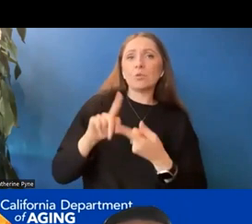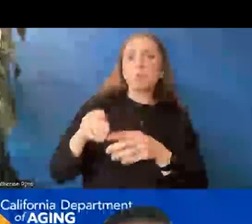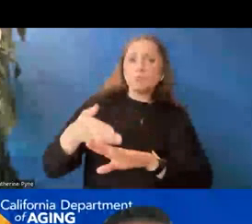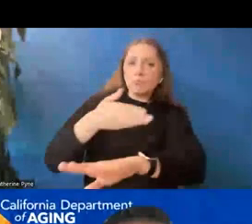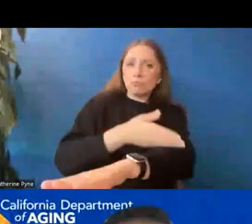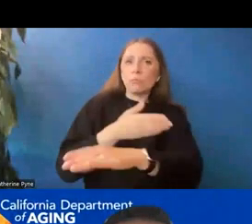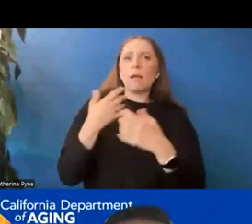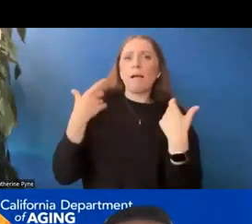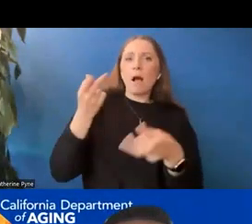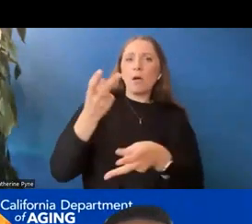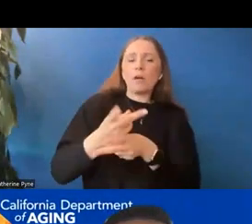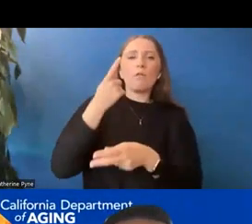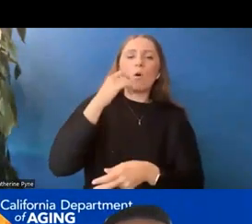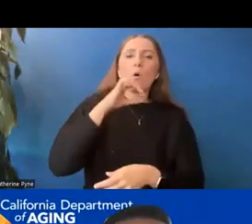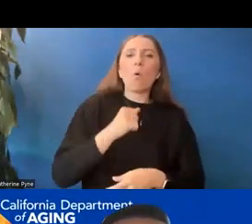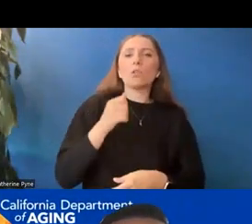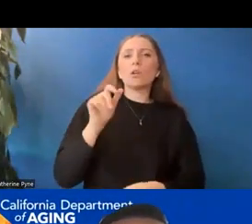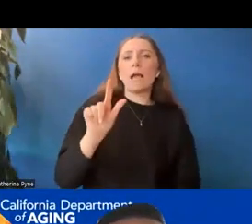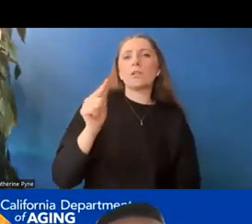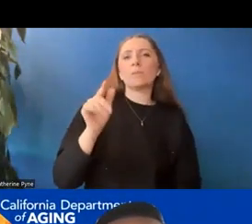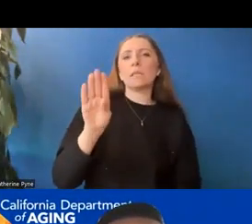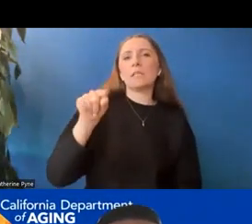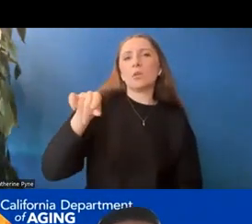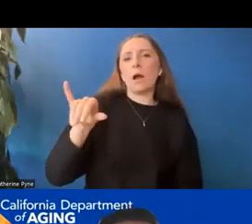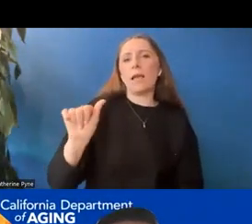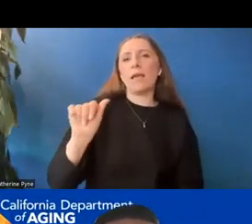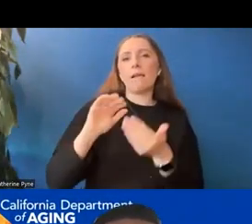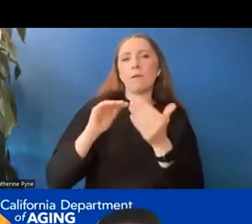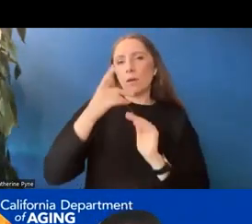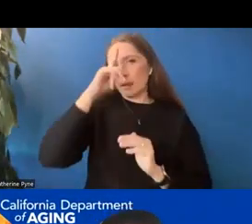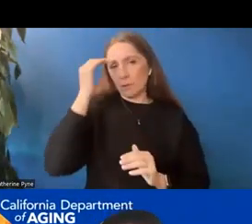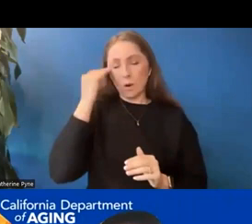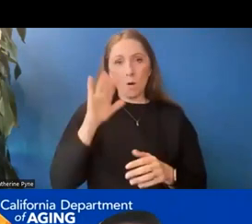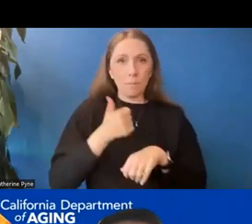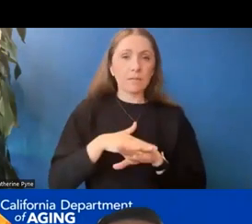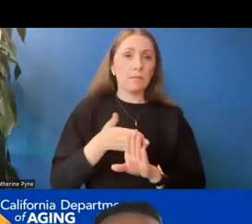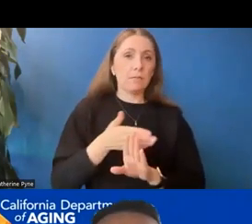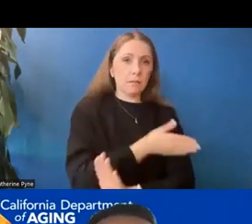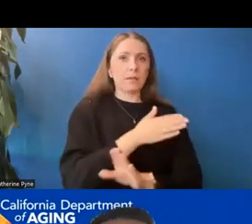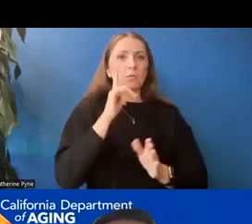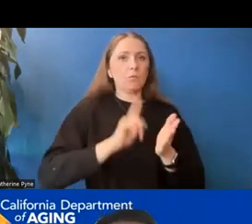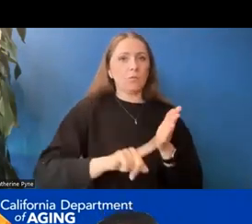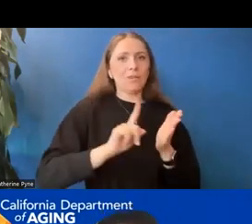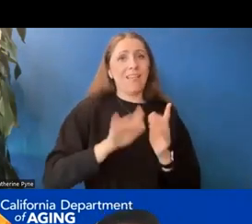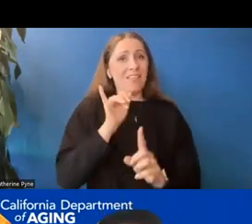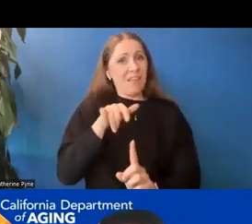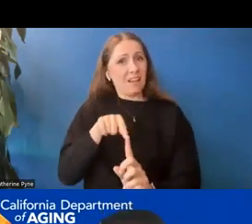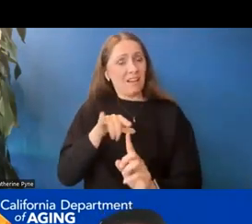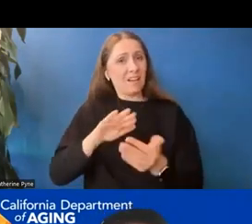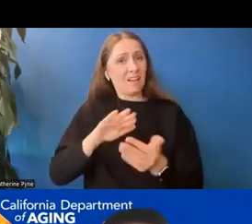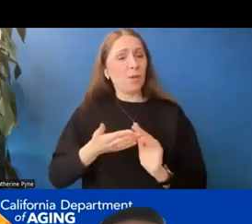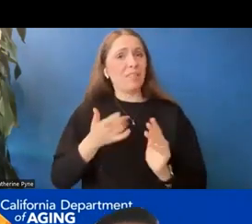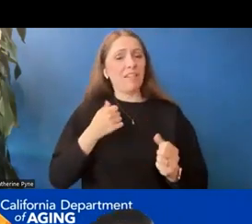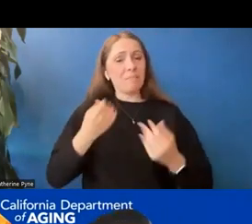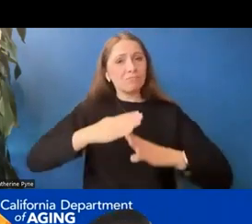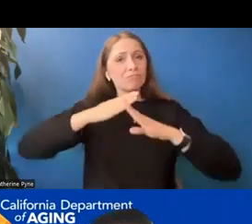and quality for the older adult LGBTQIA community. Because we know based on previous research that the LGBTQ community, they face barriers